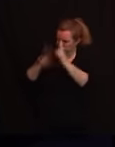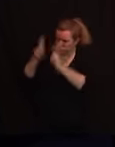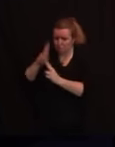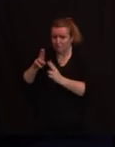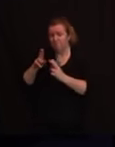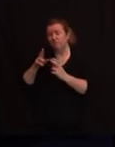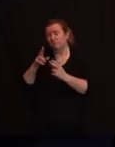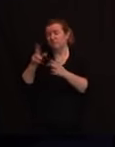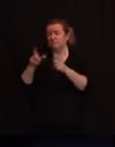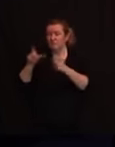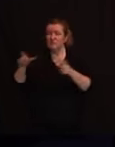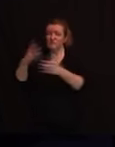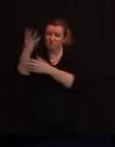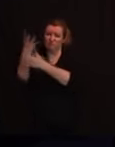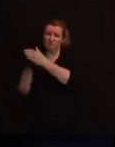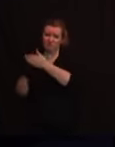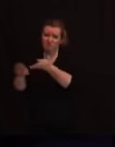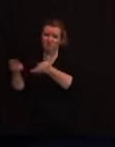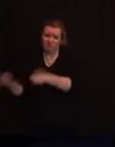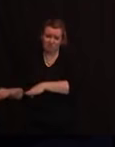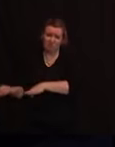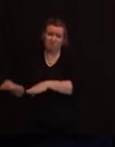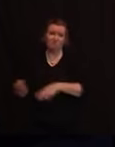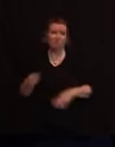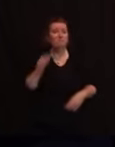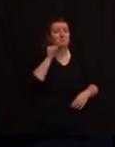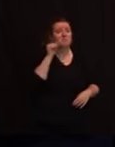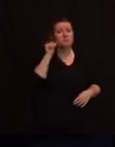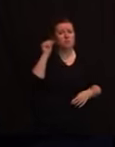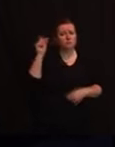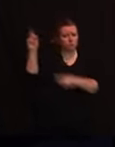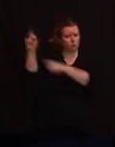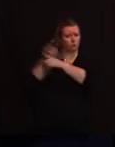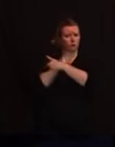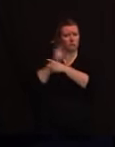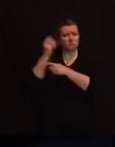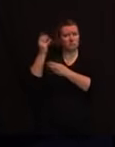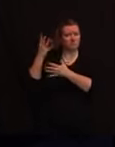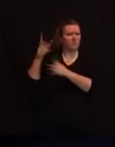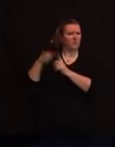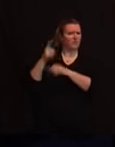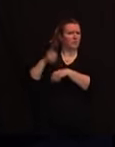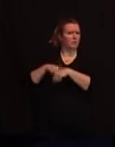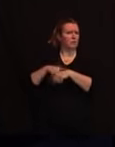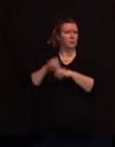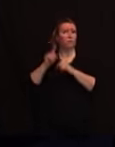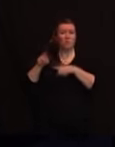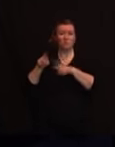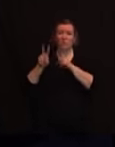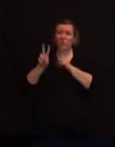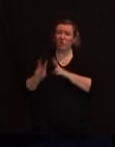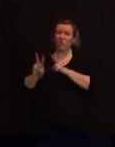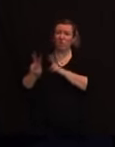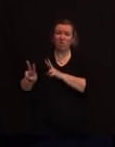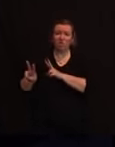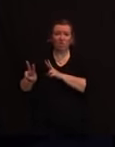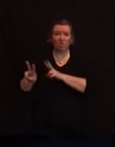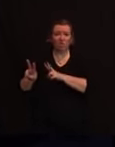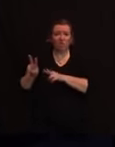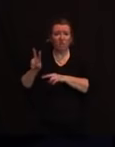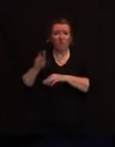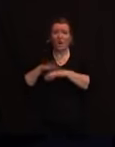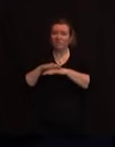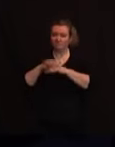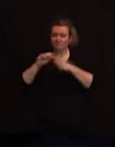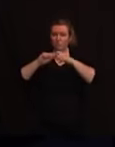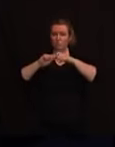us. I heard from someone yesterday who told me about their first time attending a funeral by Zoom. Yesterday I heard